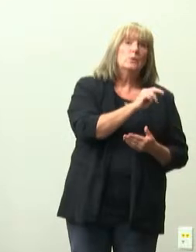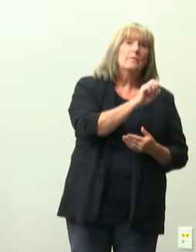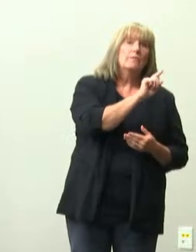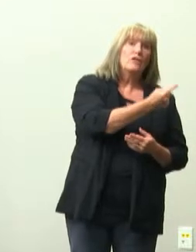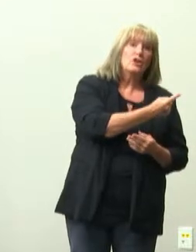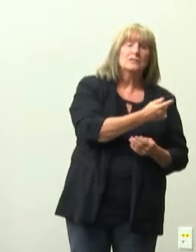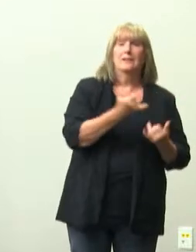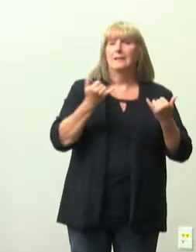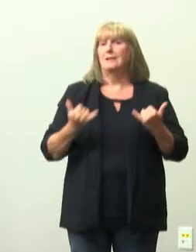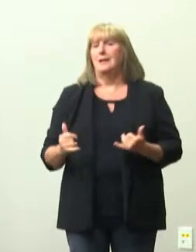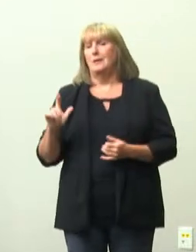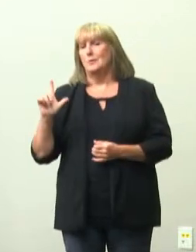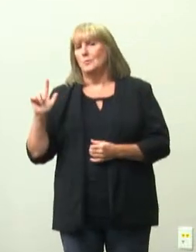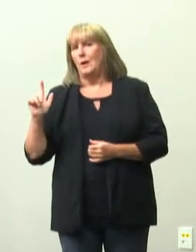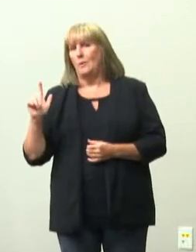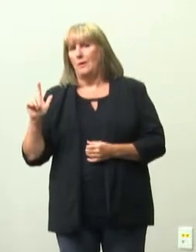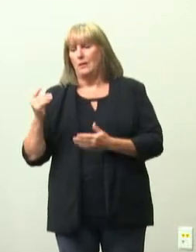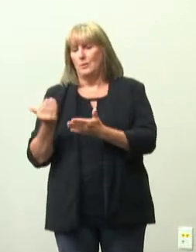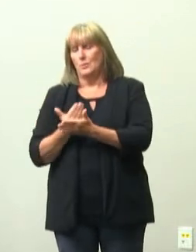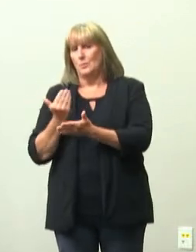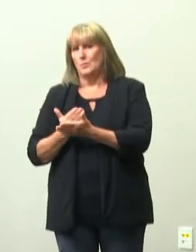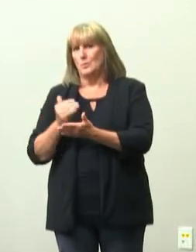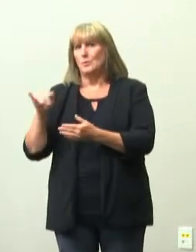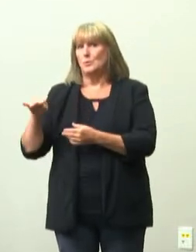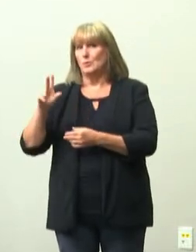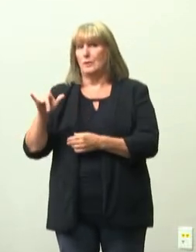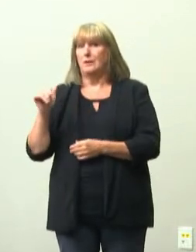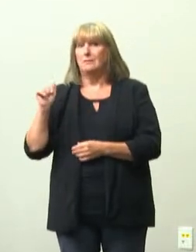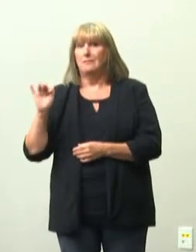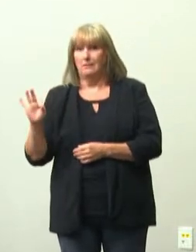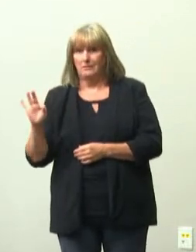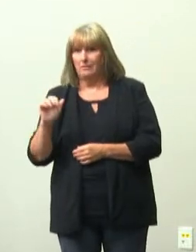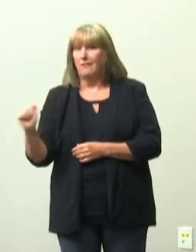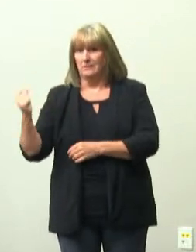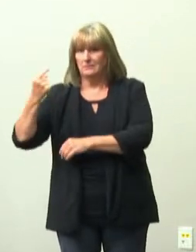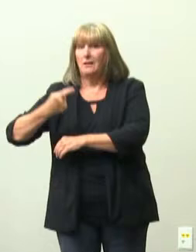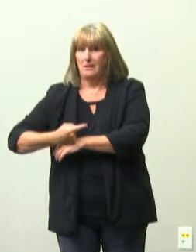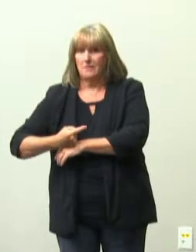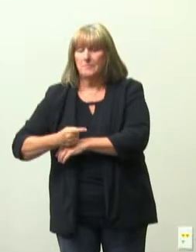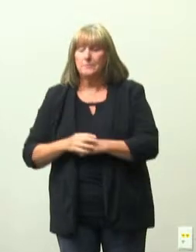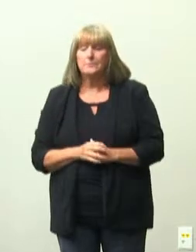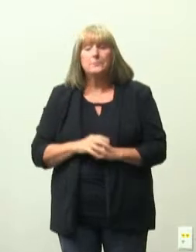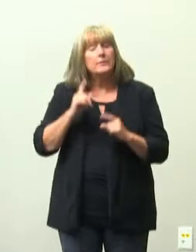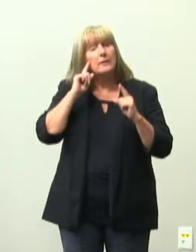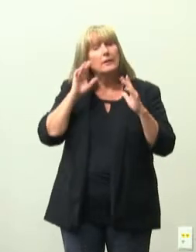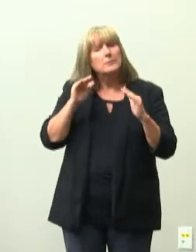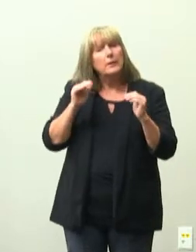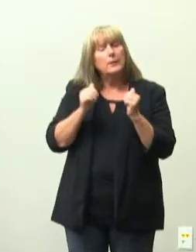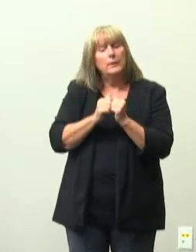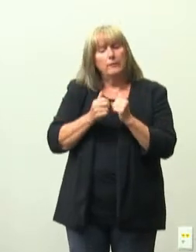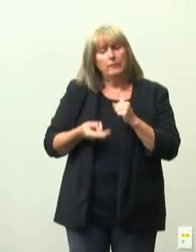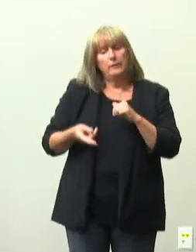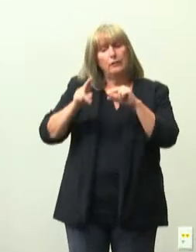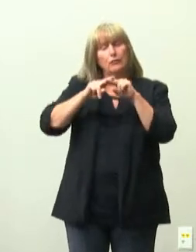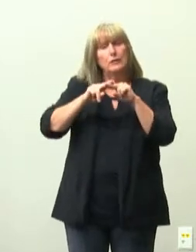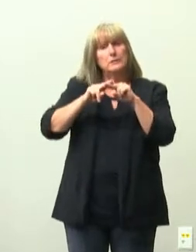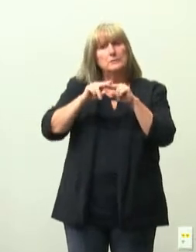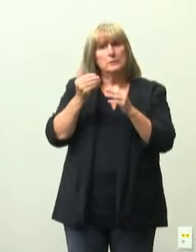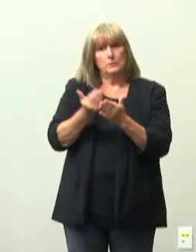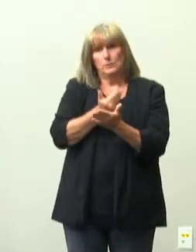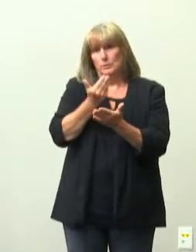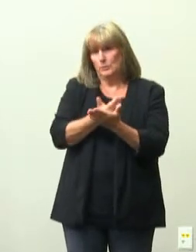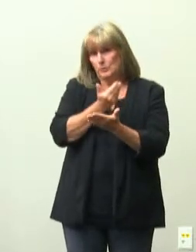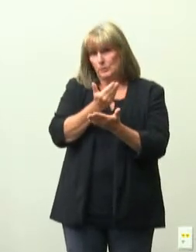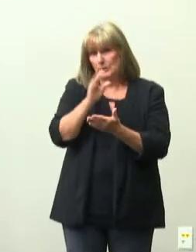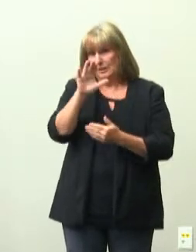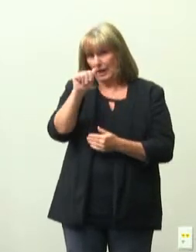to 21 cases per day on July 19th. As would be expected, along with the increase in new